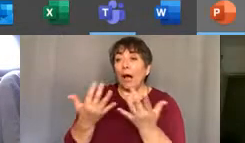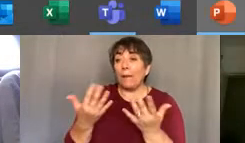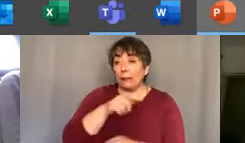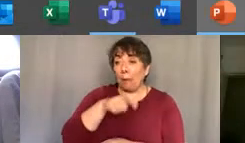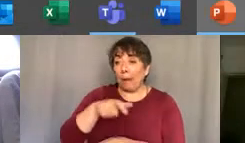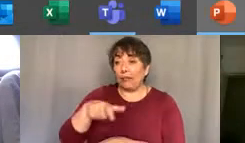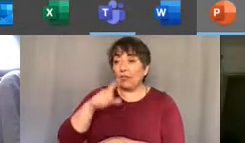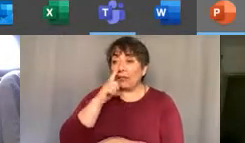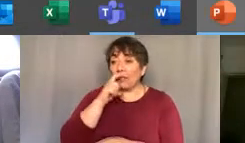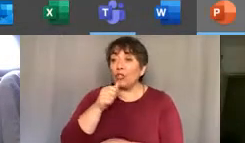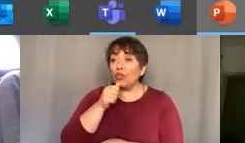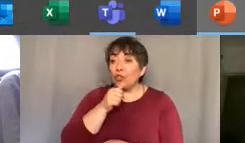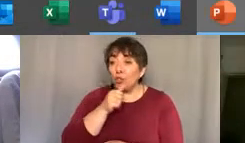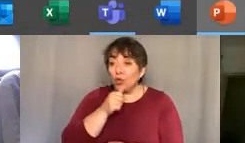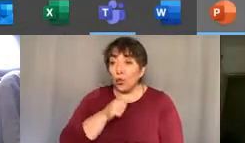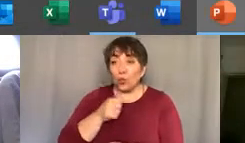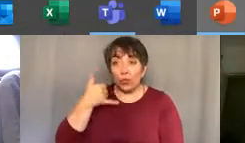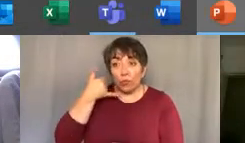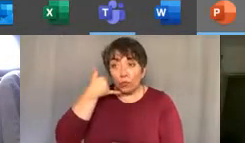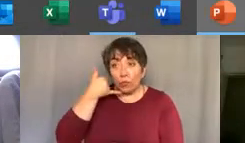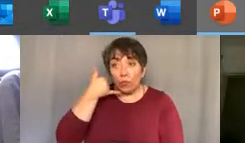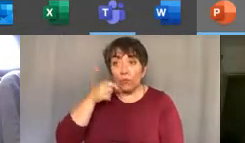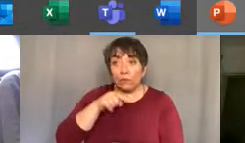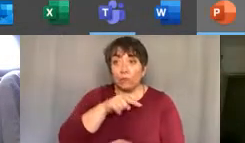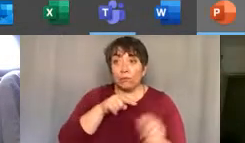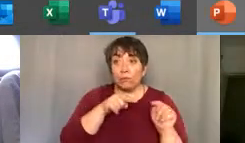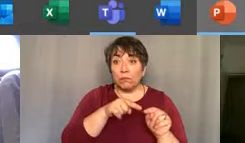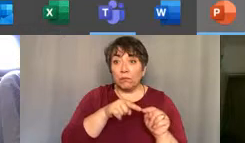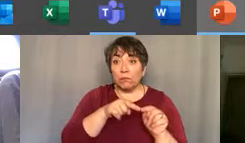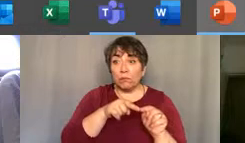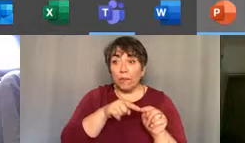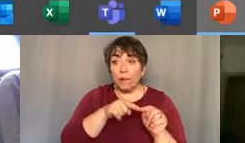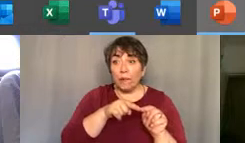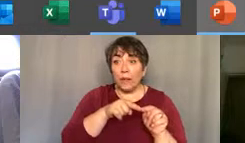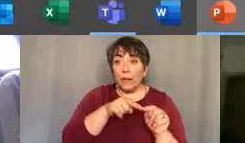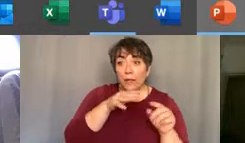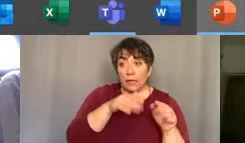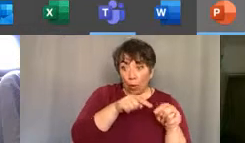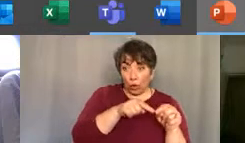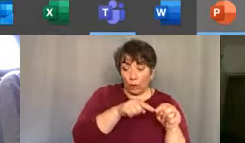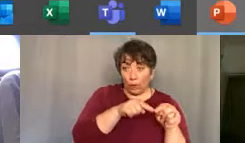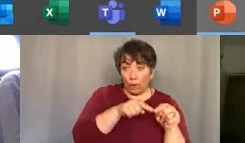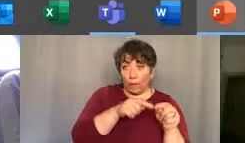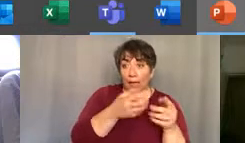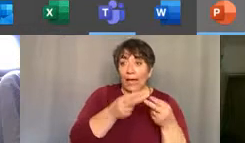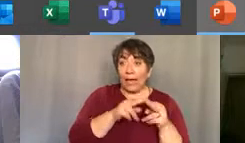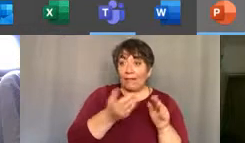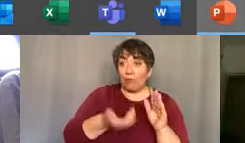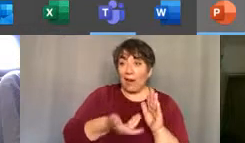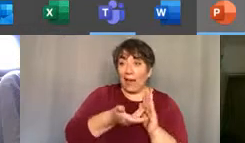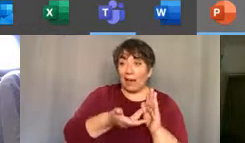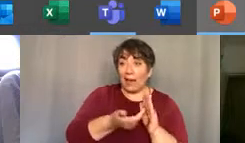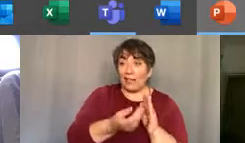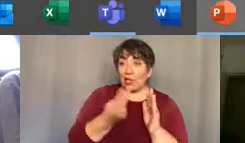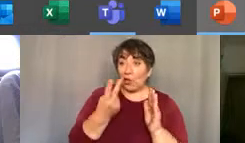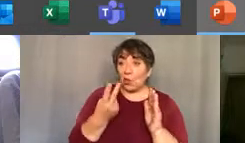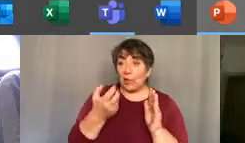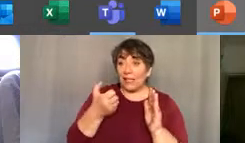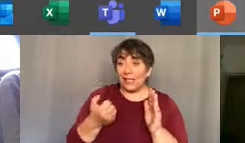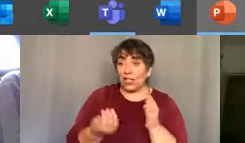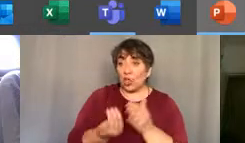service, 675. And if we're successful in adding the 26 new practices this year, that will raise